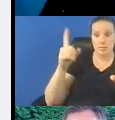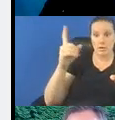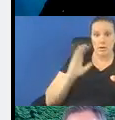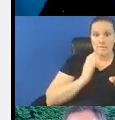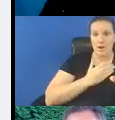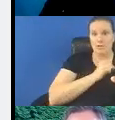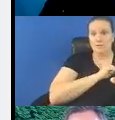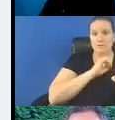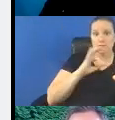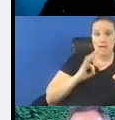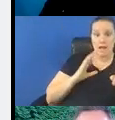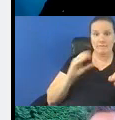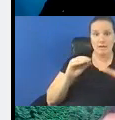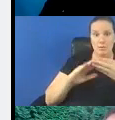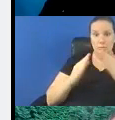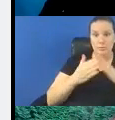Right.